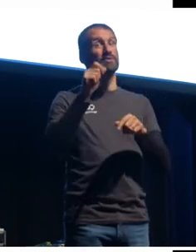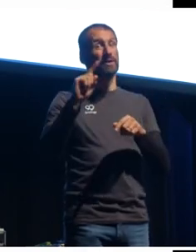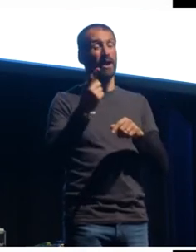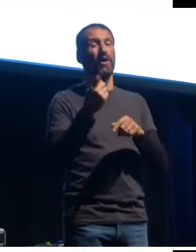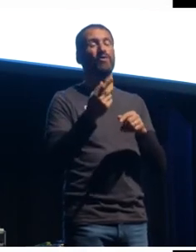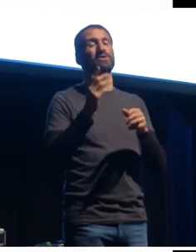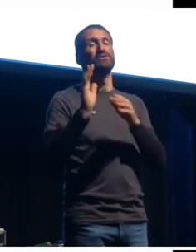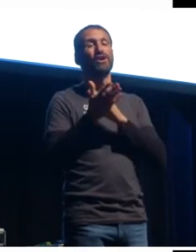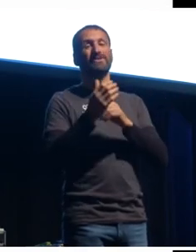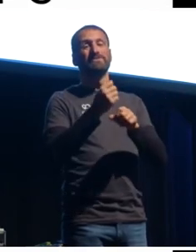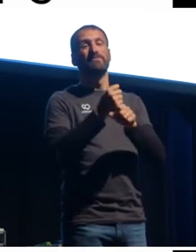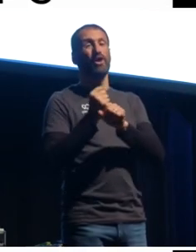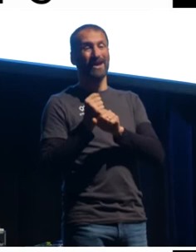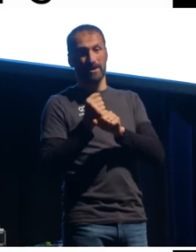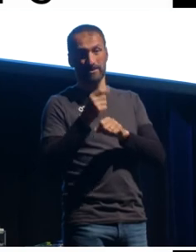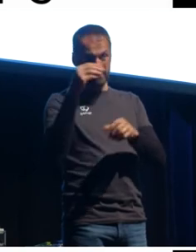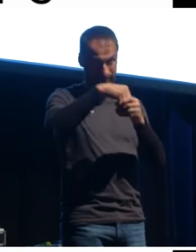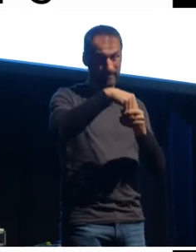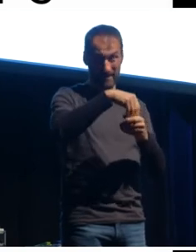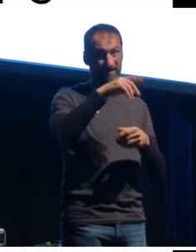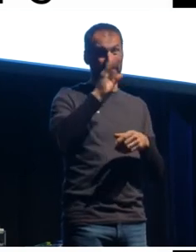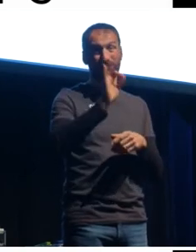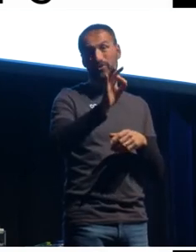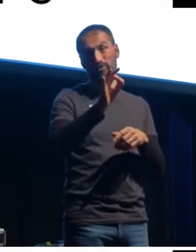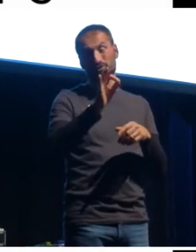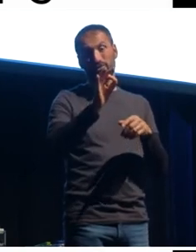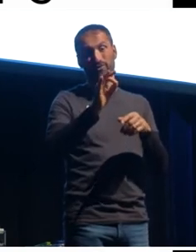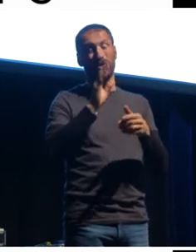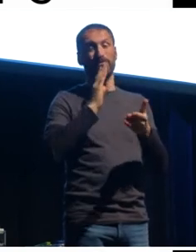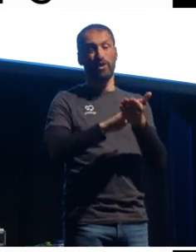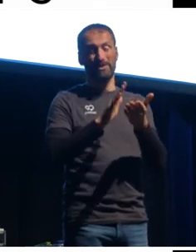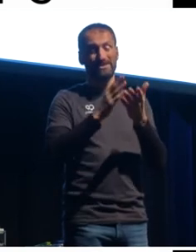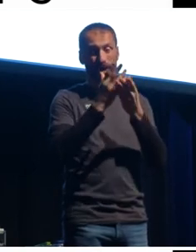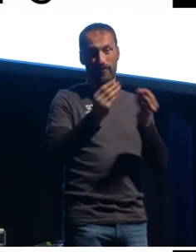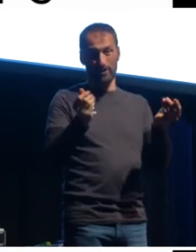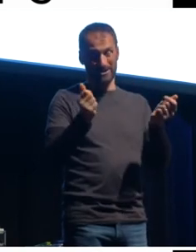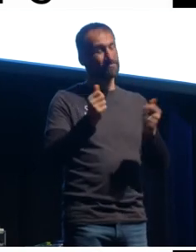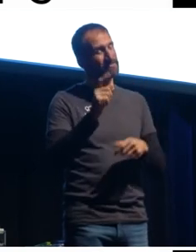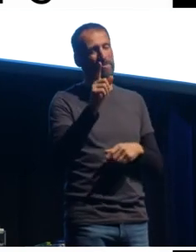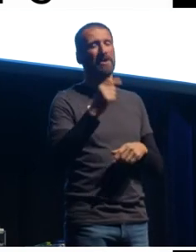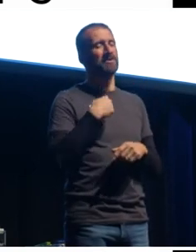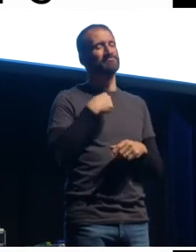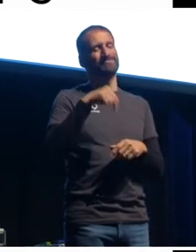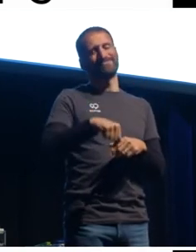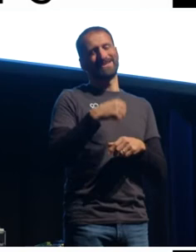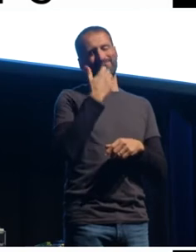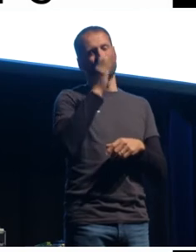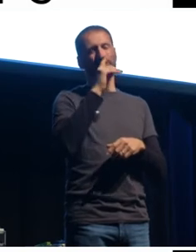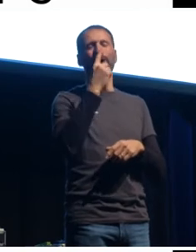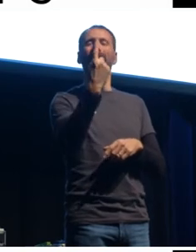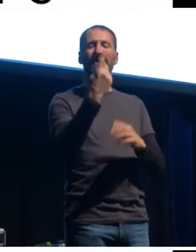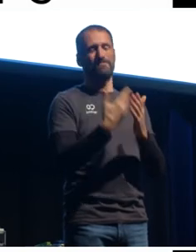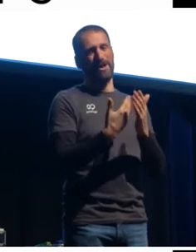using promises. So let's take a look at, again, another example of how you can use promises or async